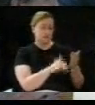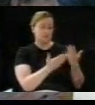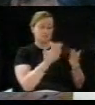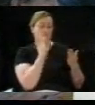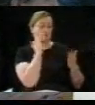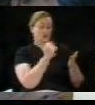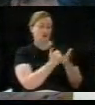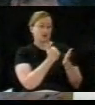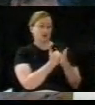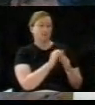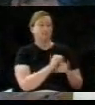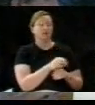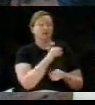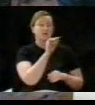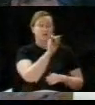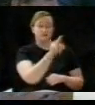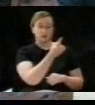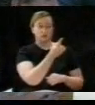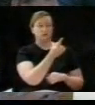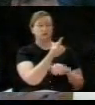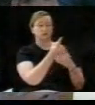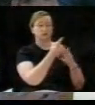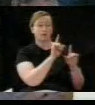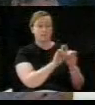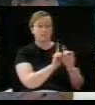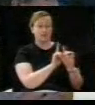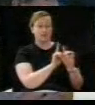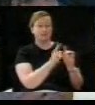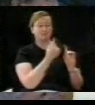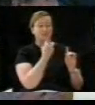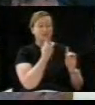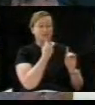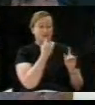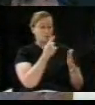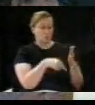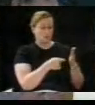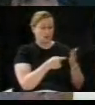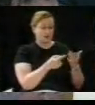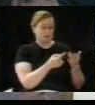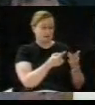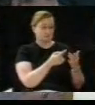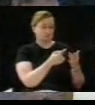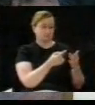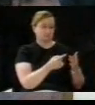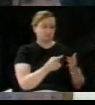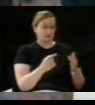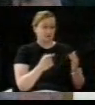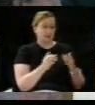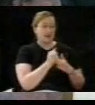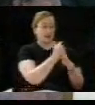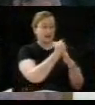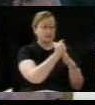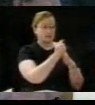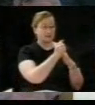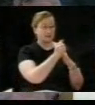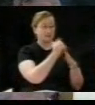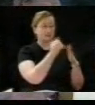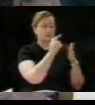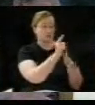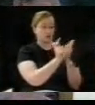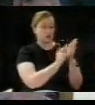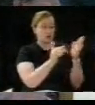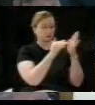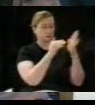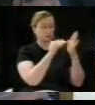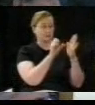beneficial first. But like I say, what brought me to filing the lawsuit in this instance was the